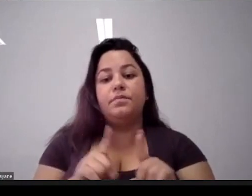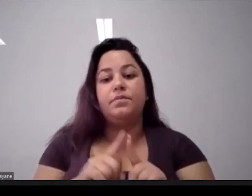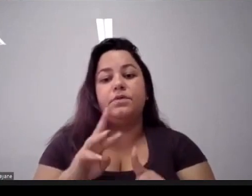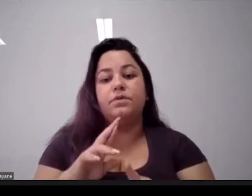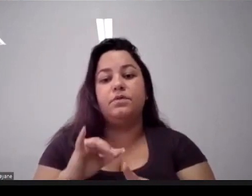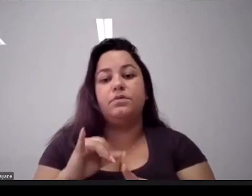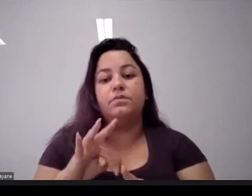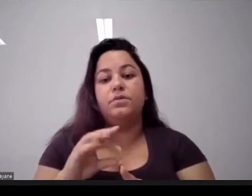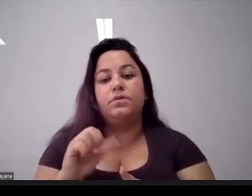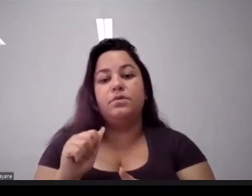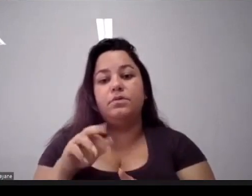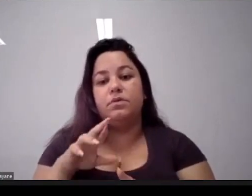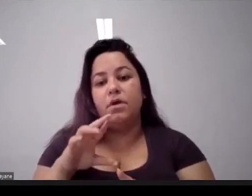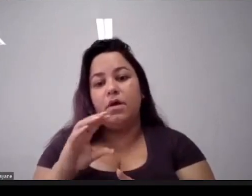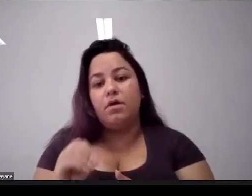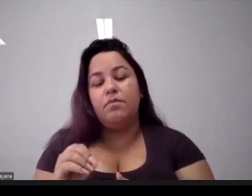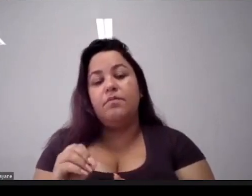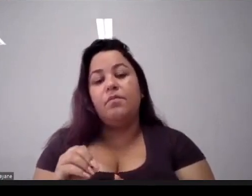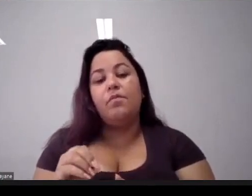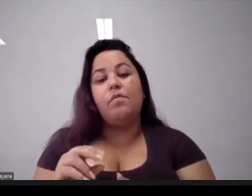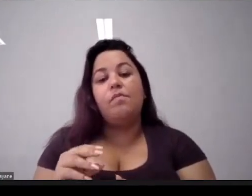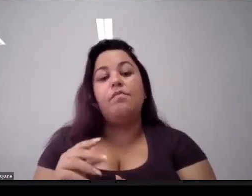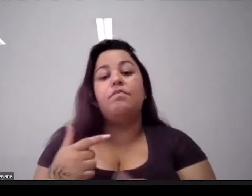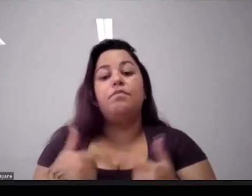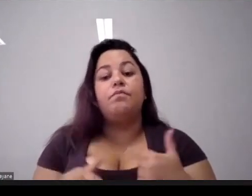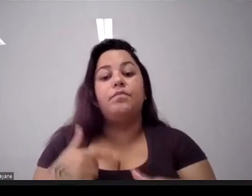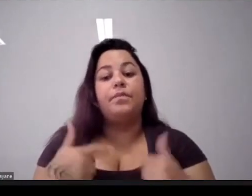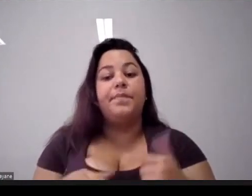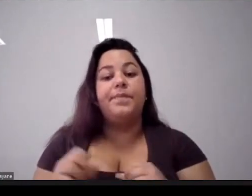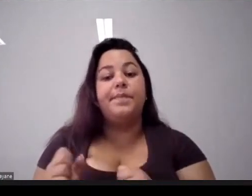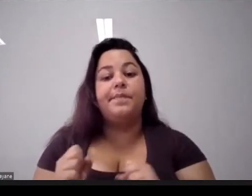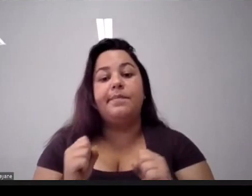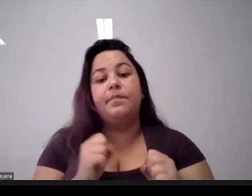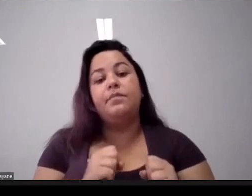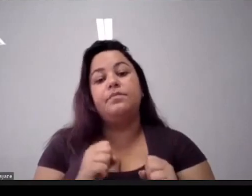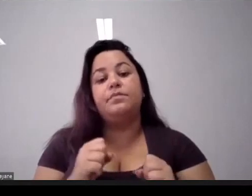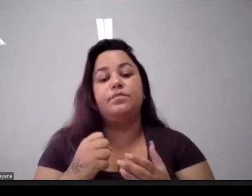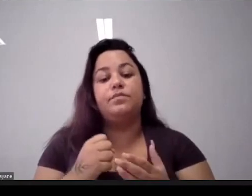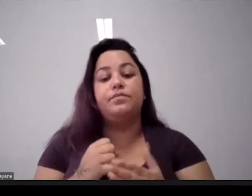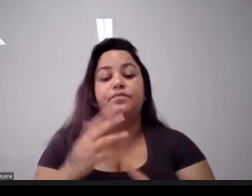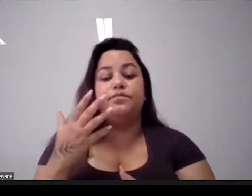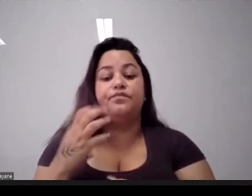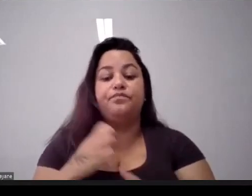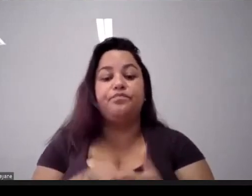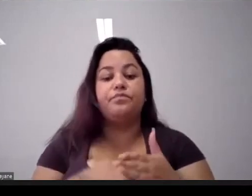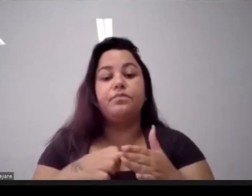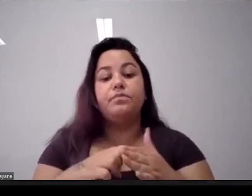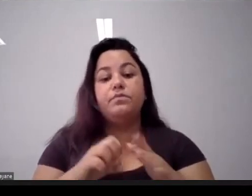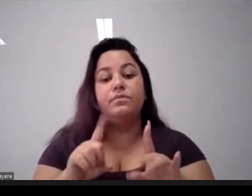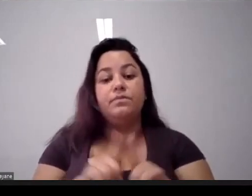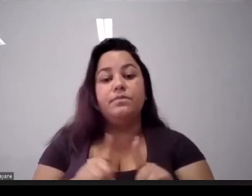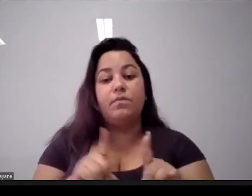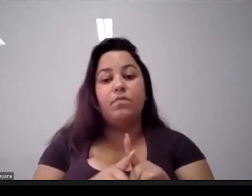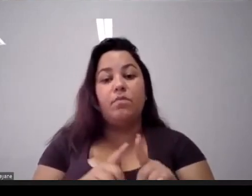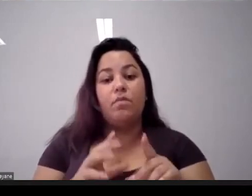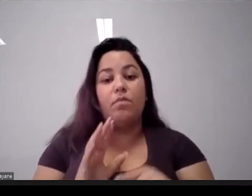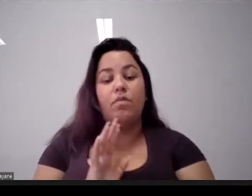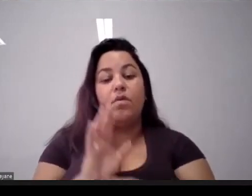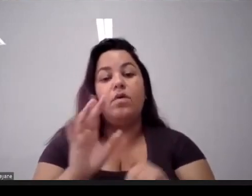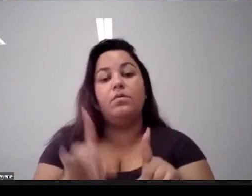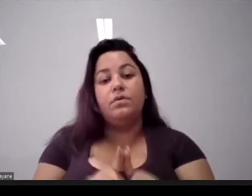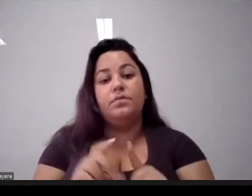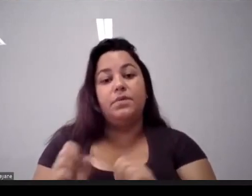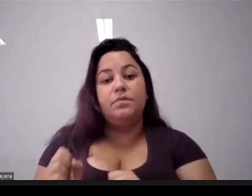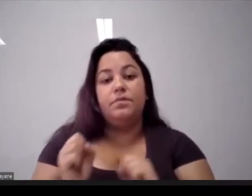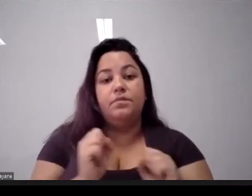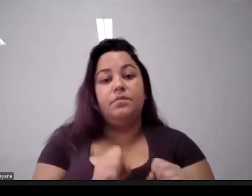awarded by the tax system in Brazil and these different funds that